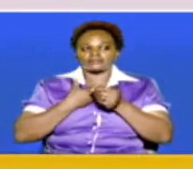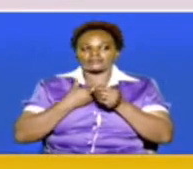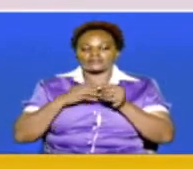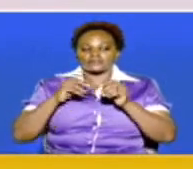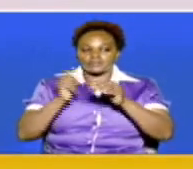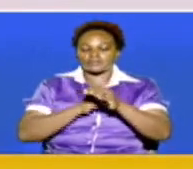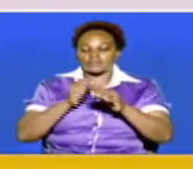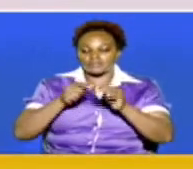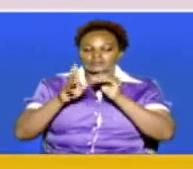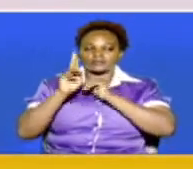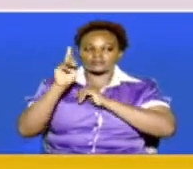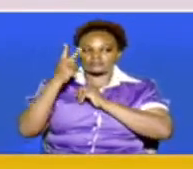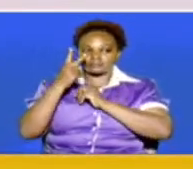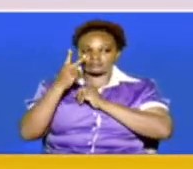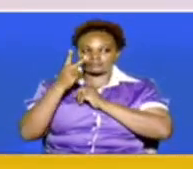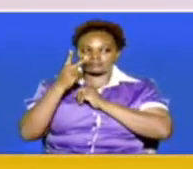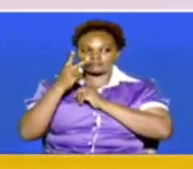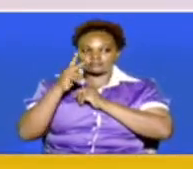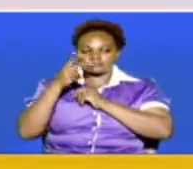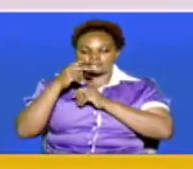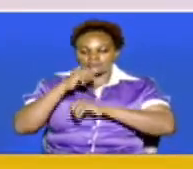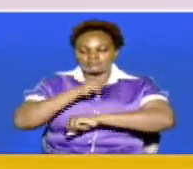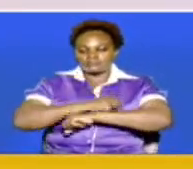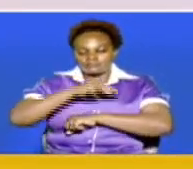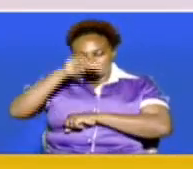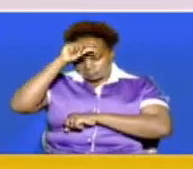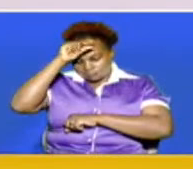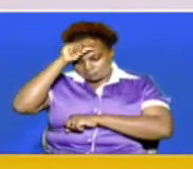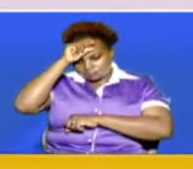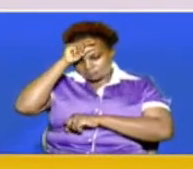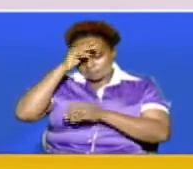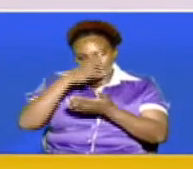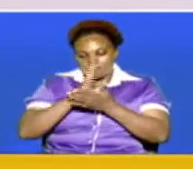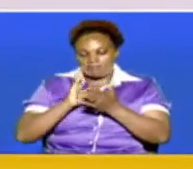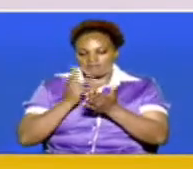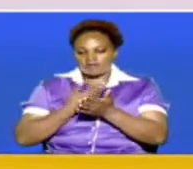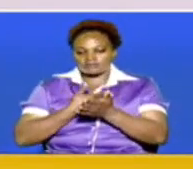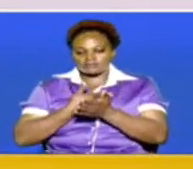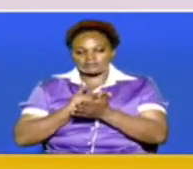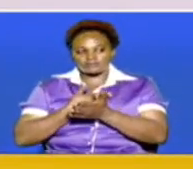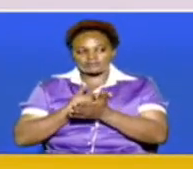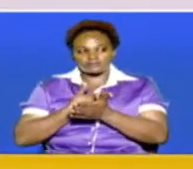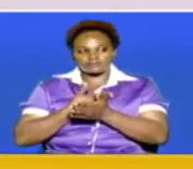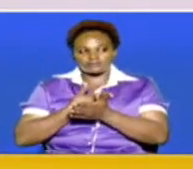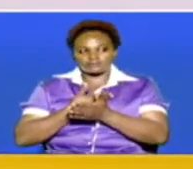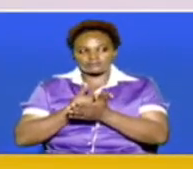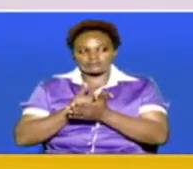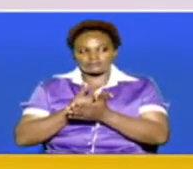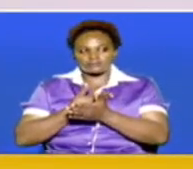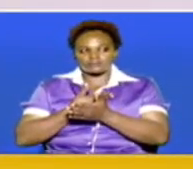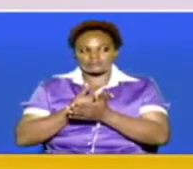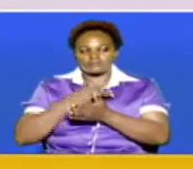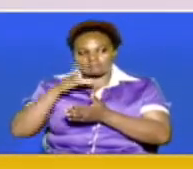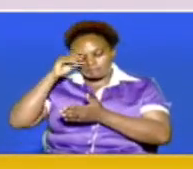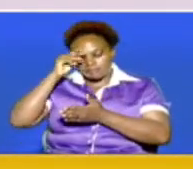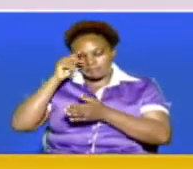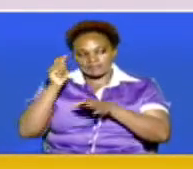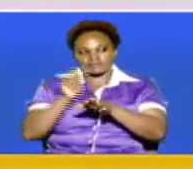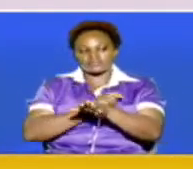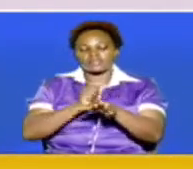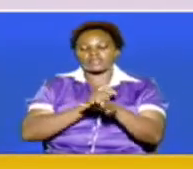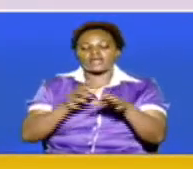trained here in Kenya, in the Kenyan School of Government, and took some of us to Mombasa for